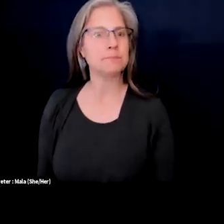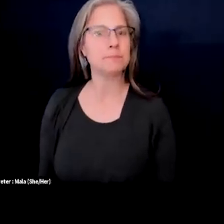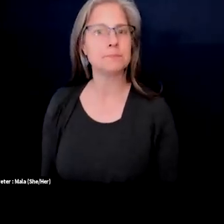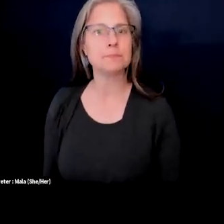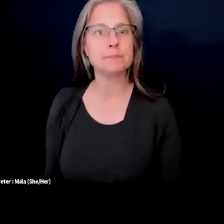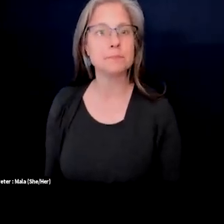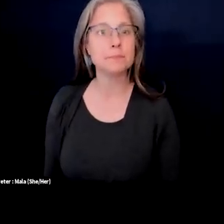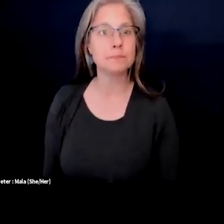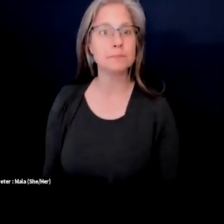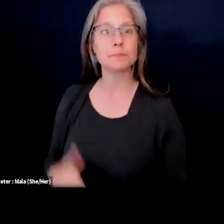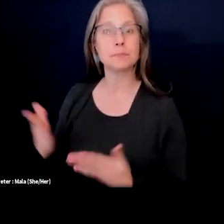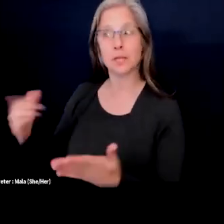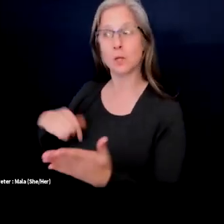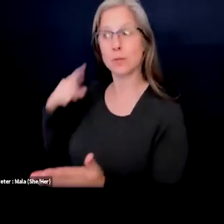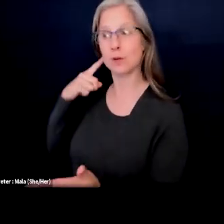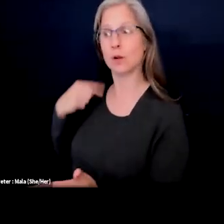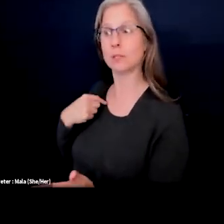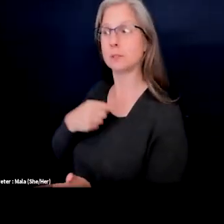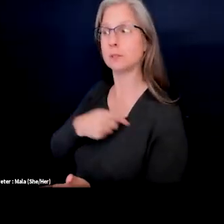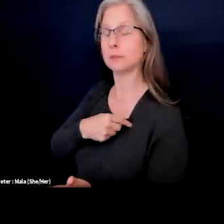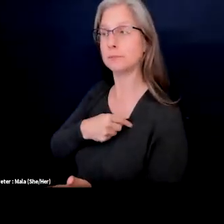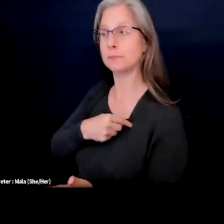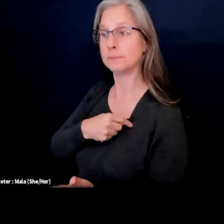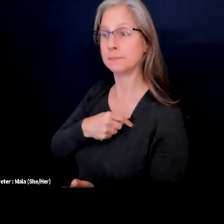Ms. Jimenez, can you hear us?